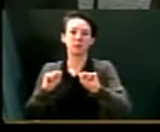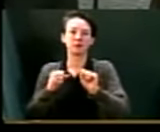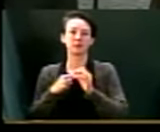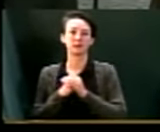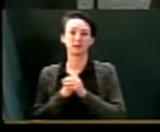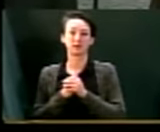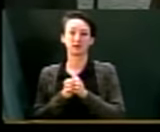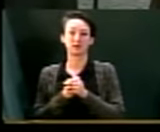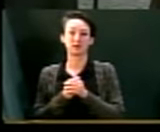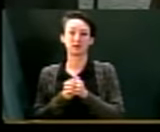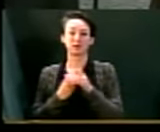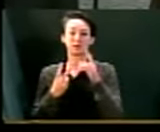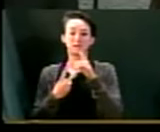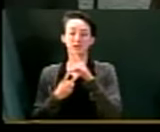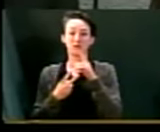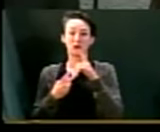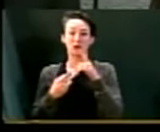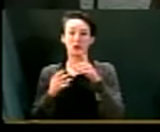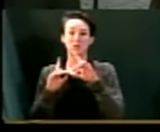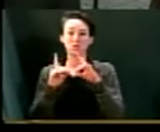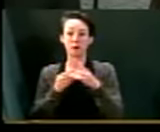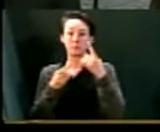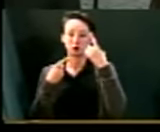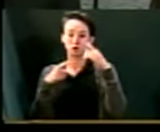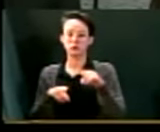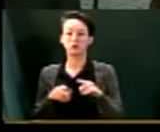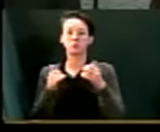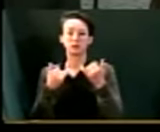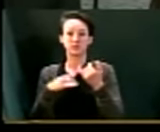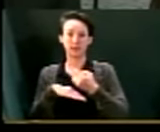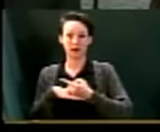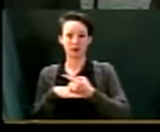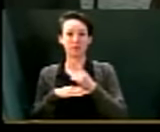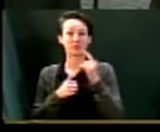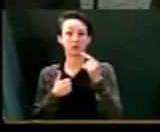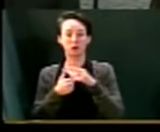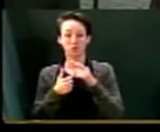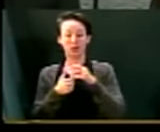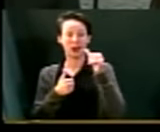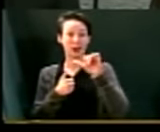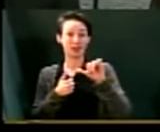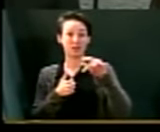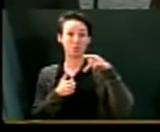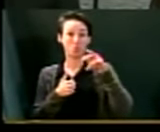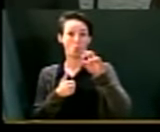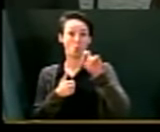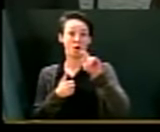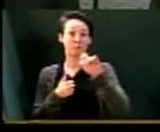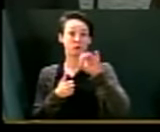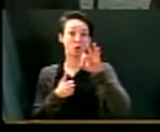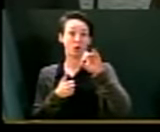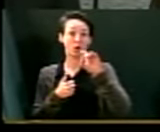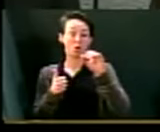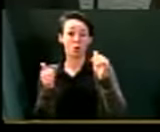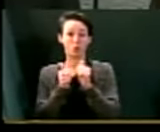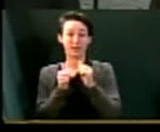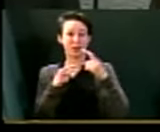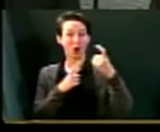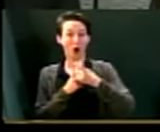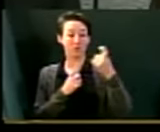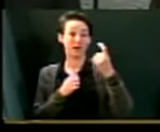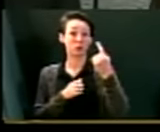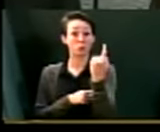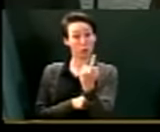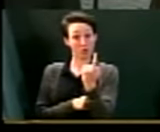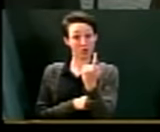things we got the department to agree to today. One, any portfolio with an automatic one can submit